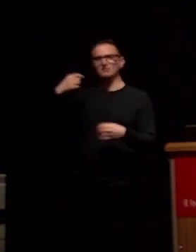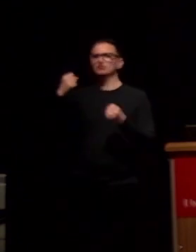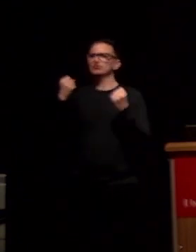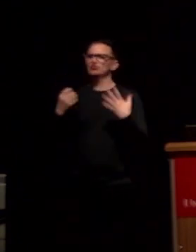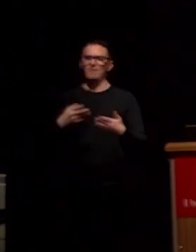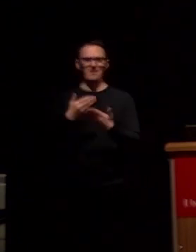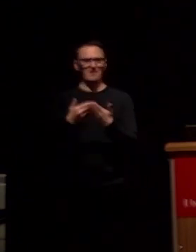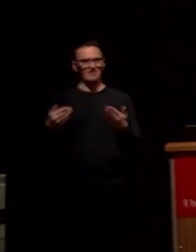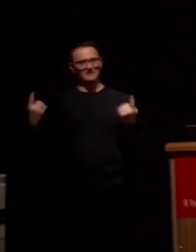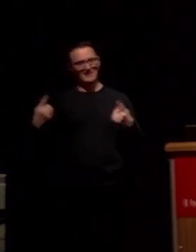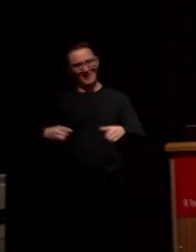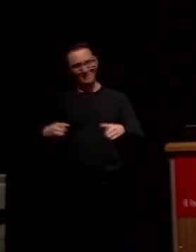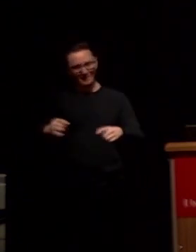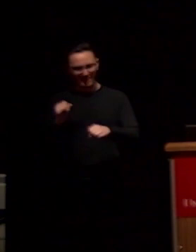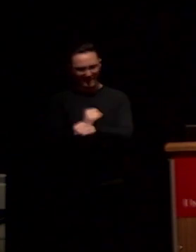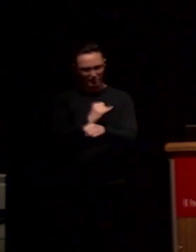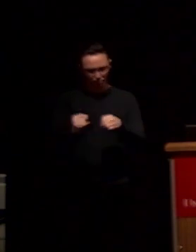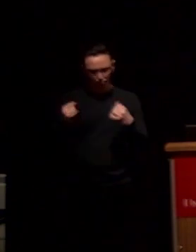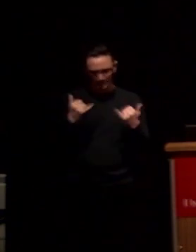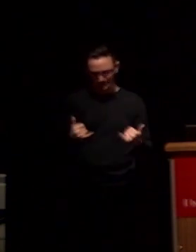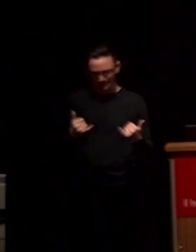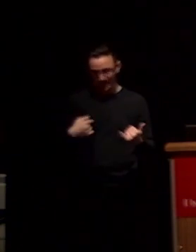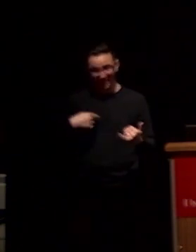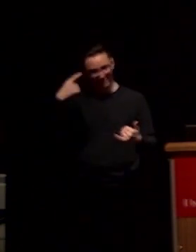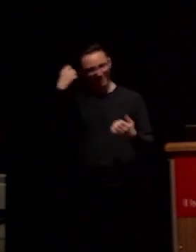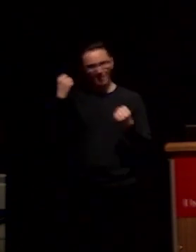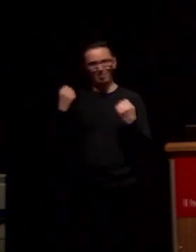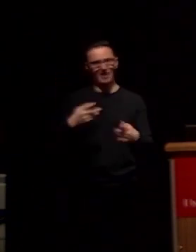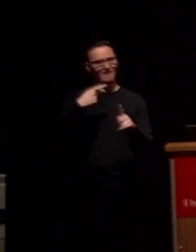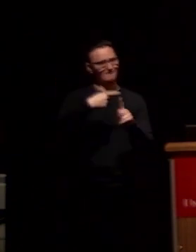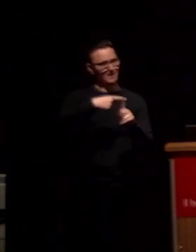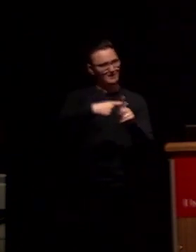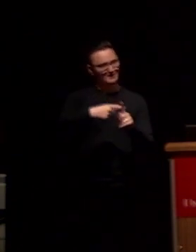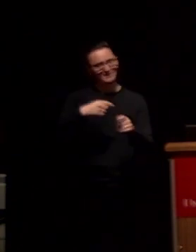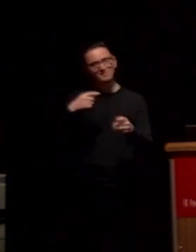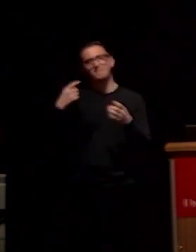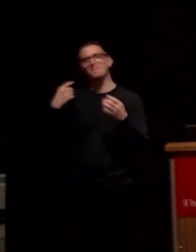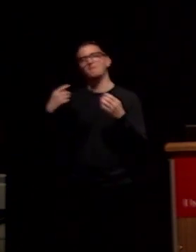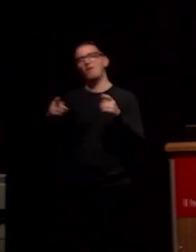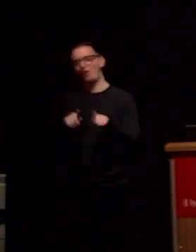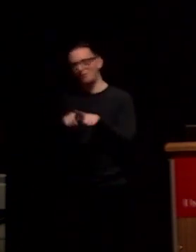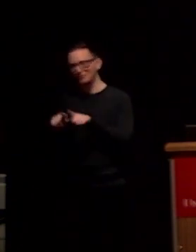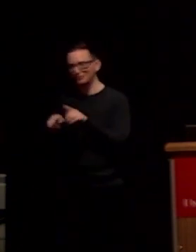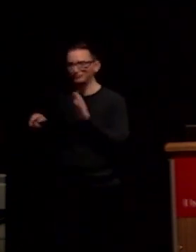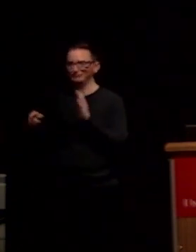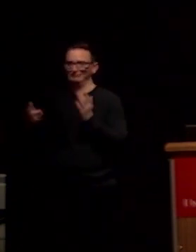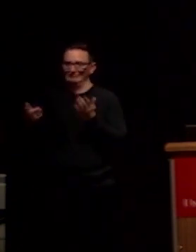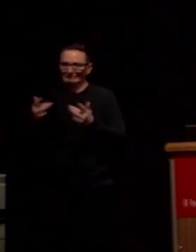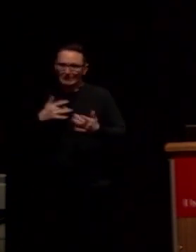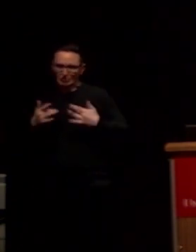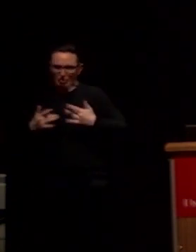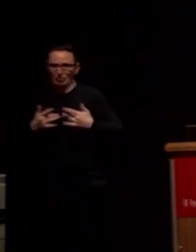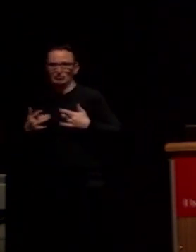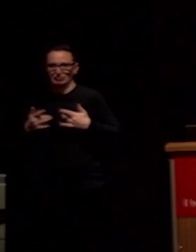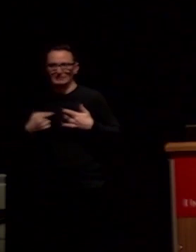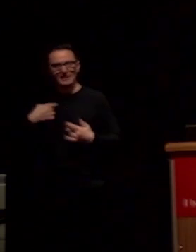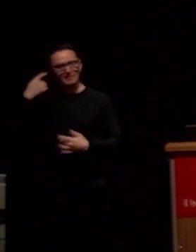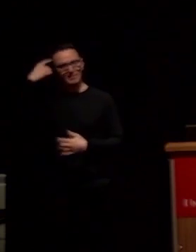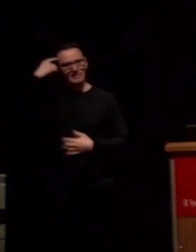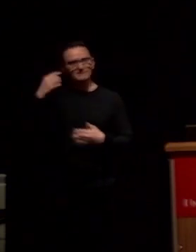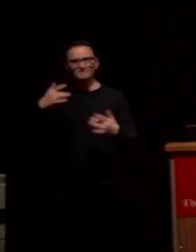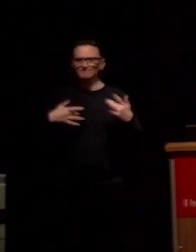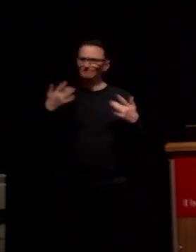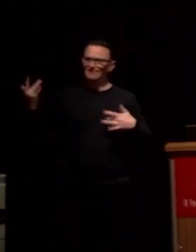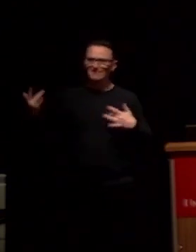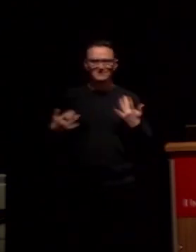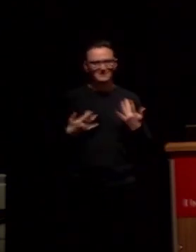I think there are lots of positives and concerns, as Sue said, but I think that it is very